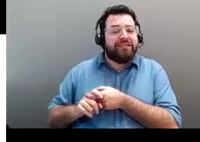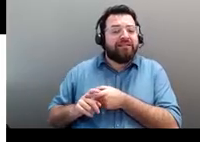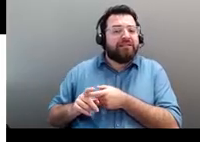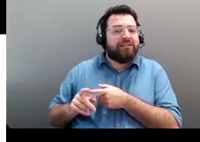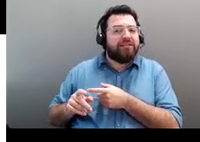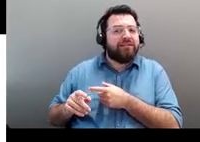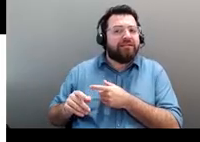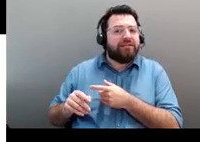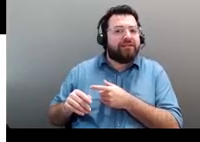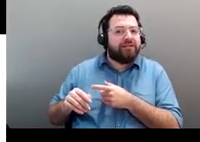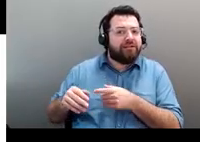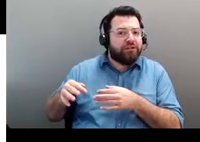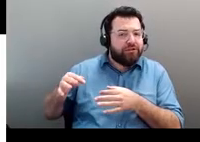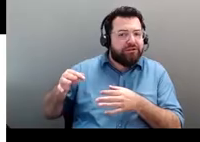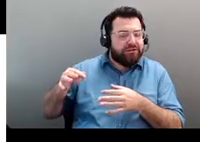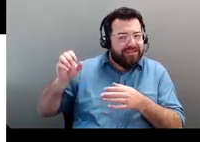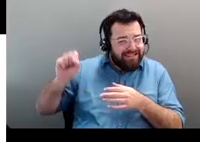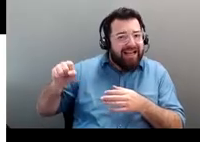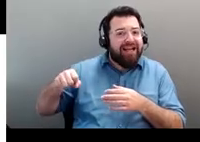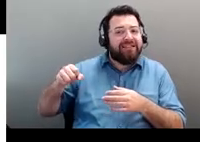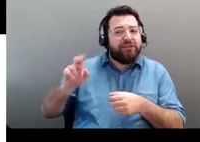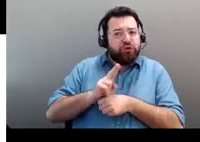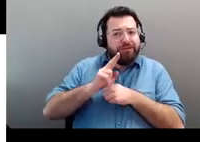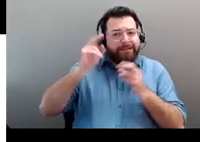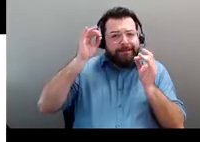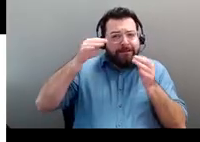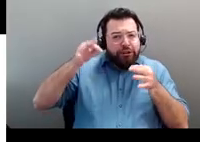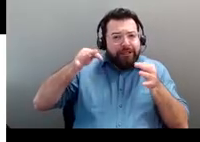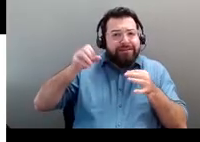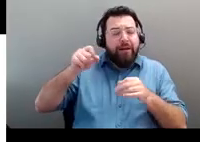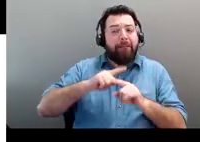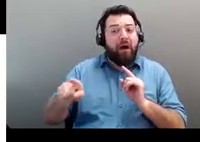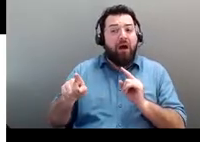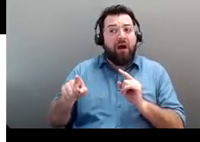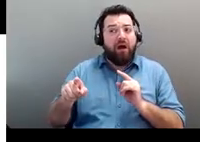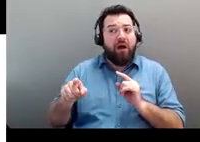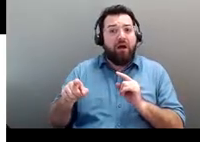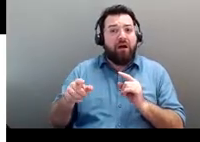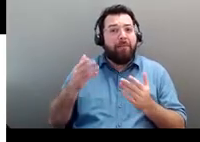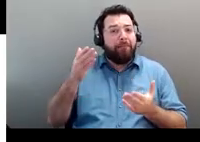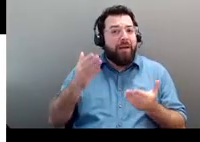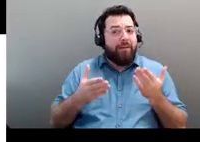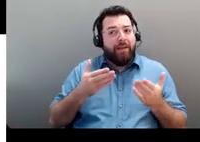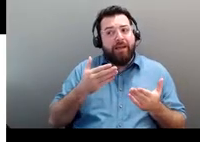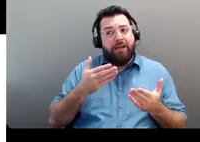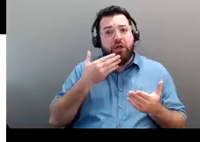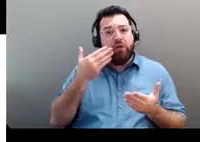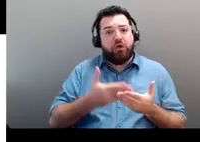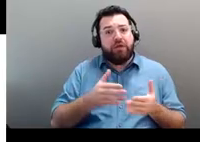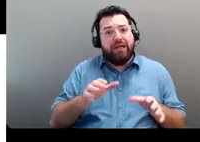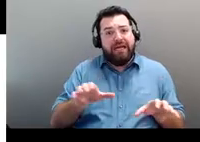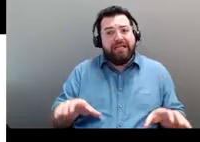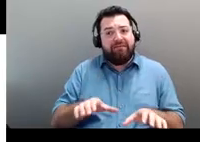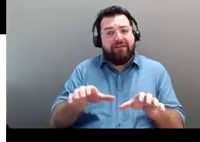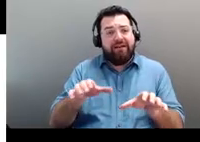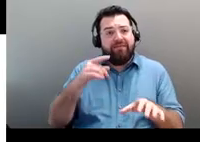but again, to exercise that discernment and that reflection, it might be a good exercise to